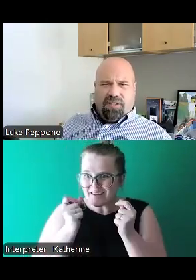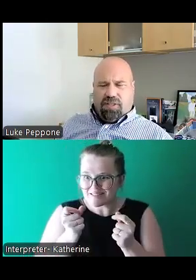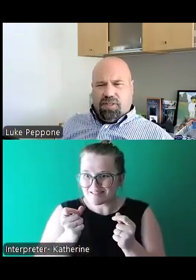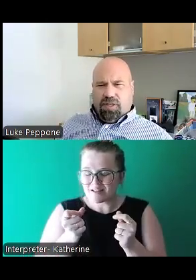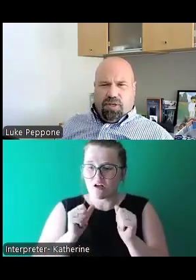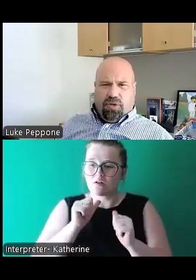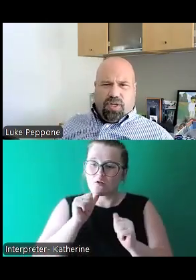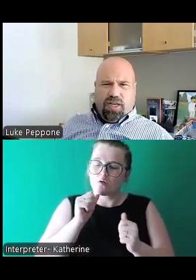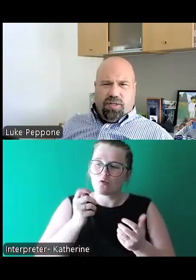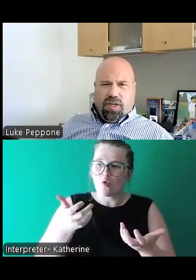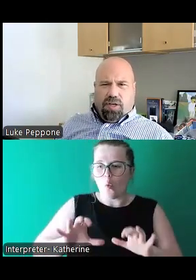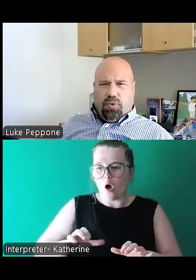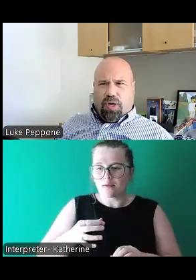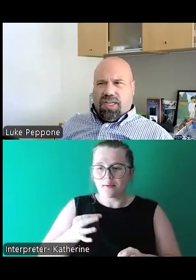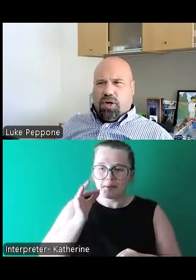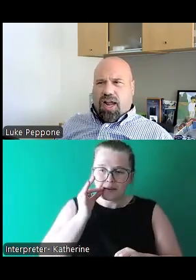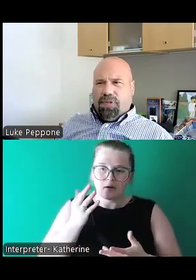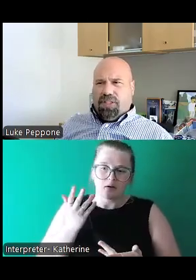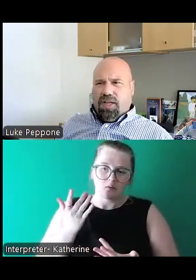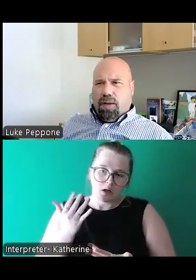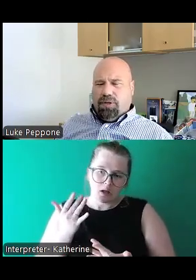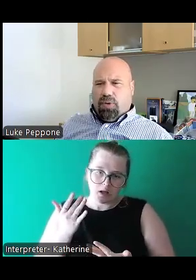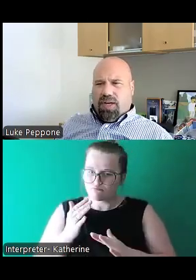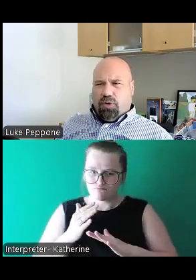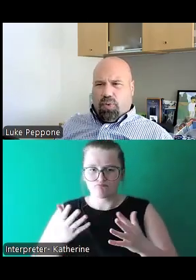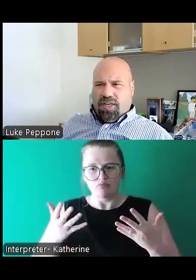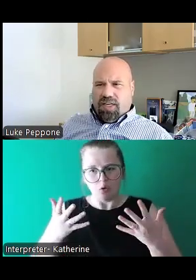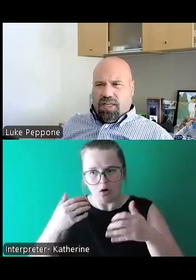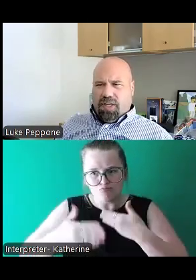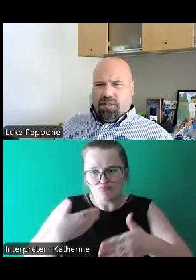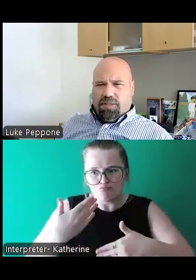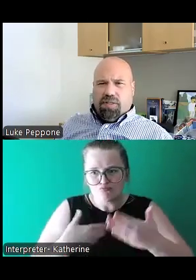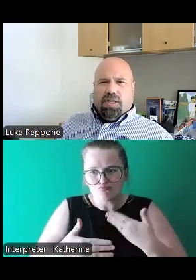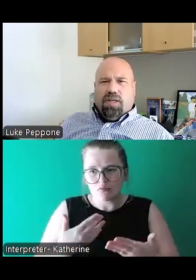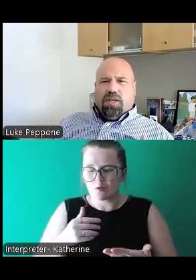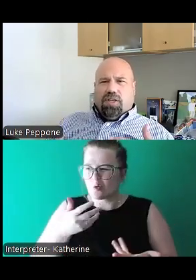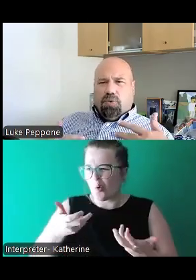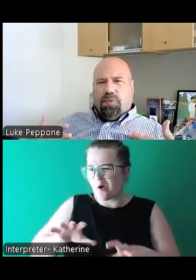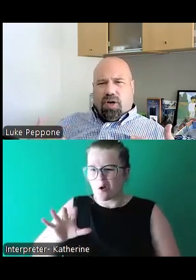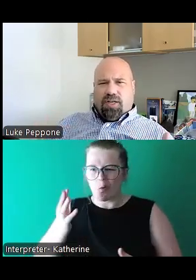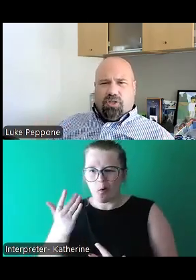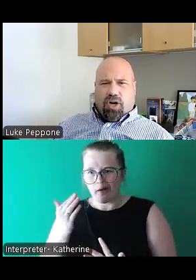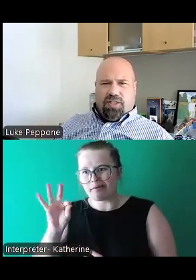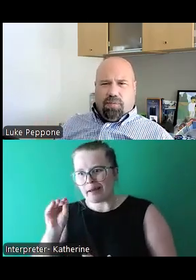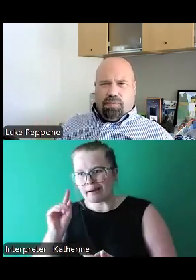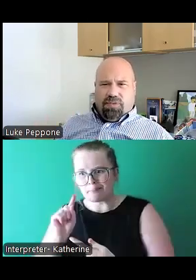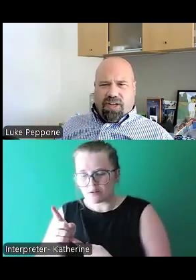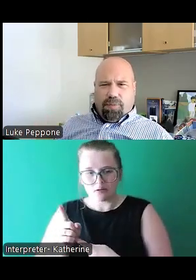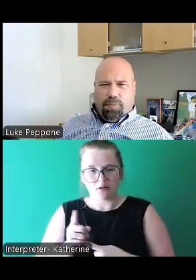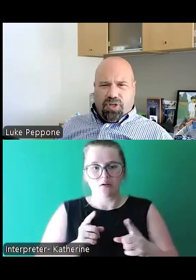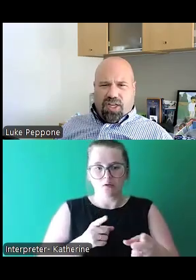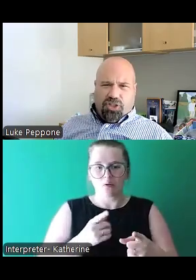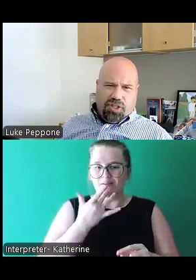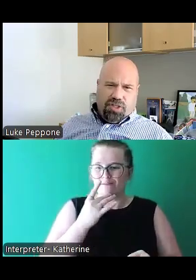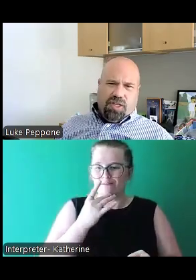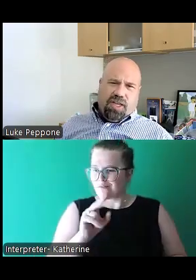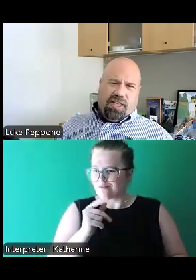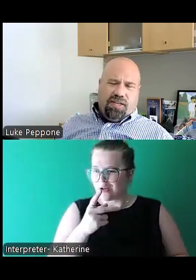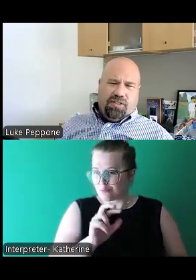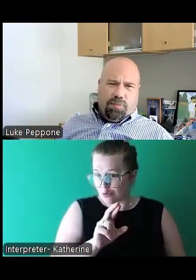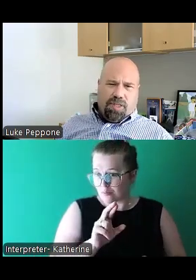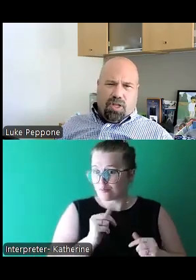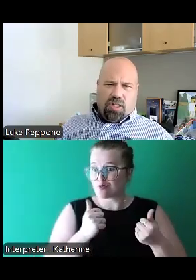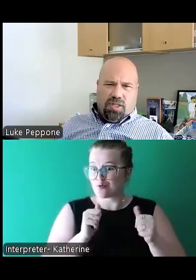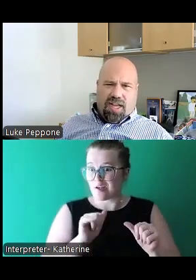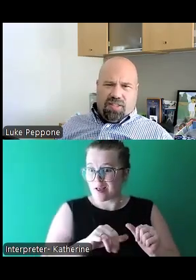the best. Okay. You want to get your appetite up. You don't want to wait 90 minutes. You might want to try some vaporization, and